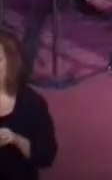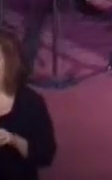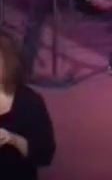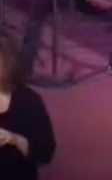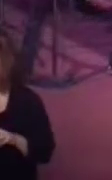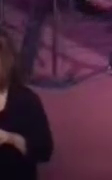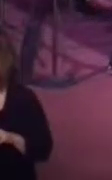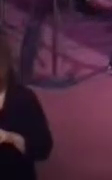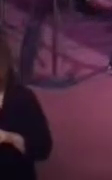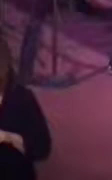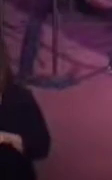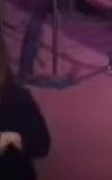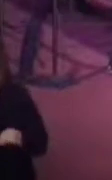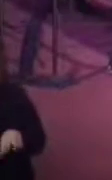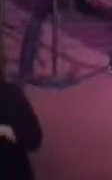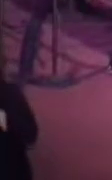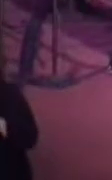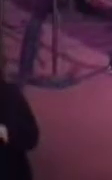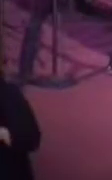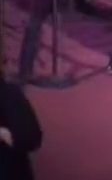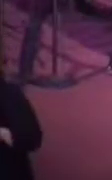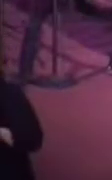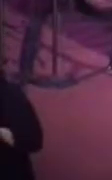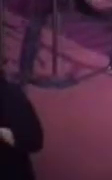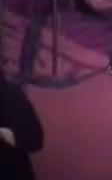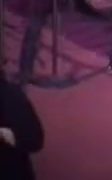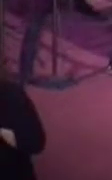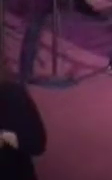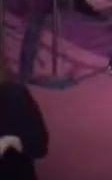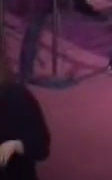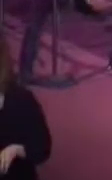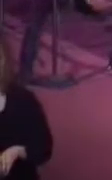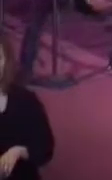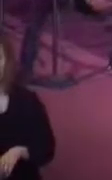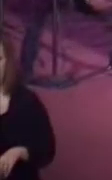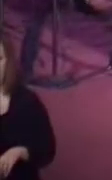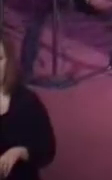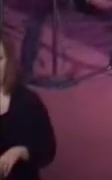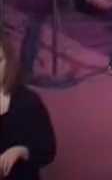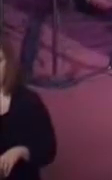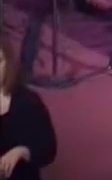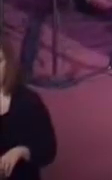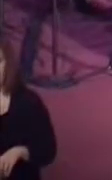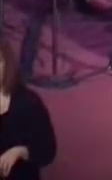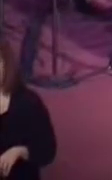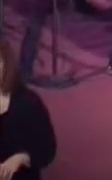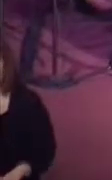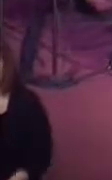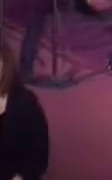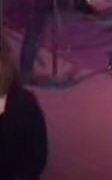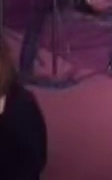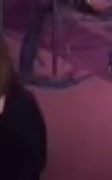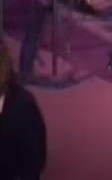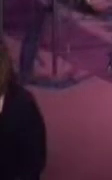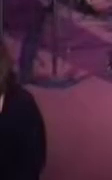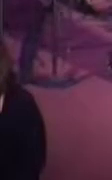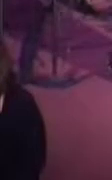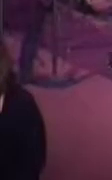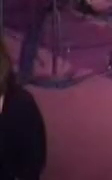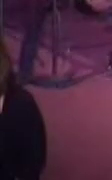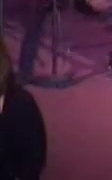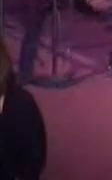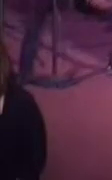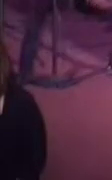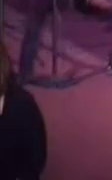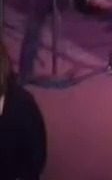going to take over Babylon. Look at this scripture, Isaiah chapter 13, verse 7. God said, "Behold, I am going to stir up the